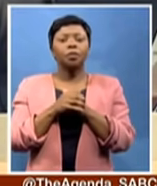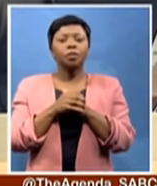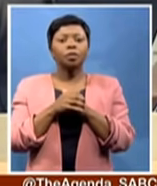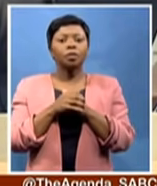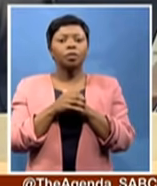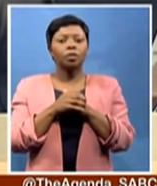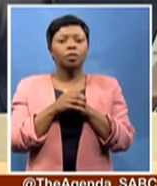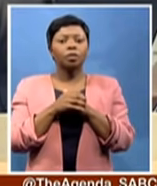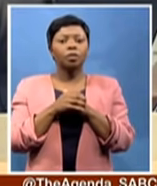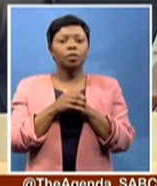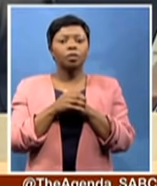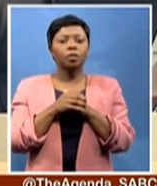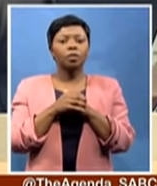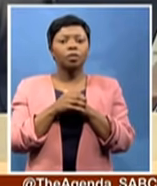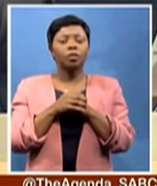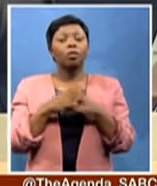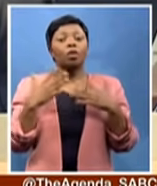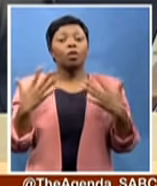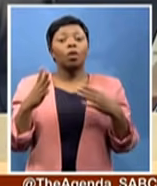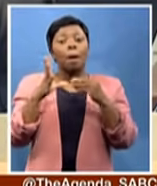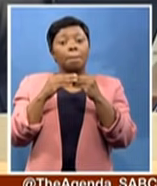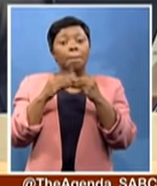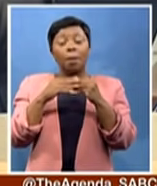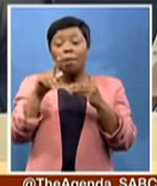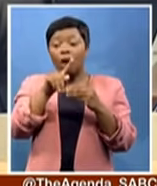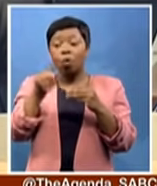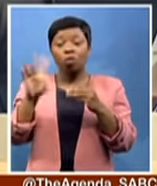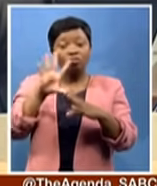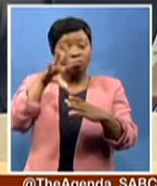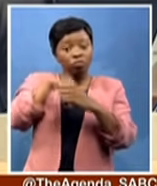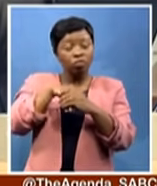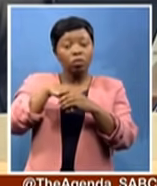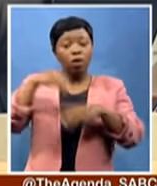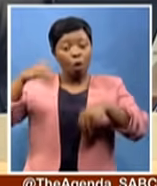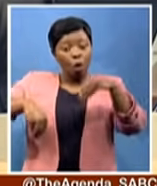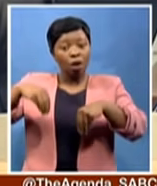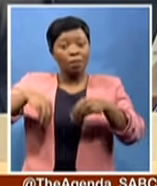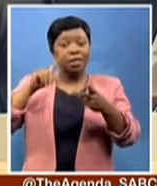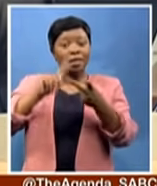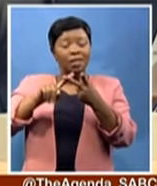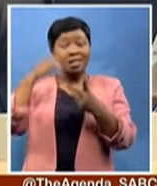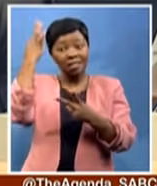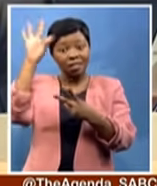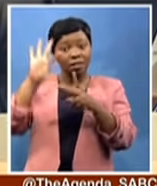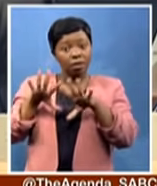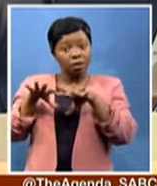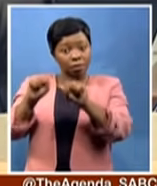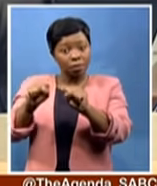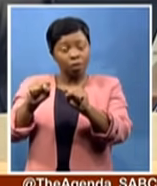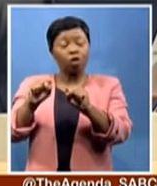are complicit in state capture, the organization must and